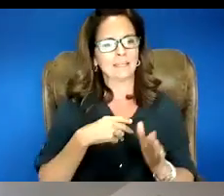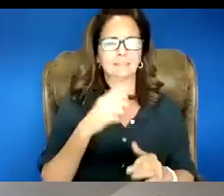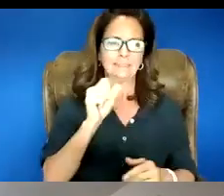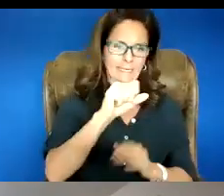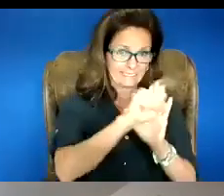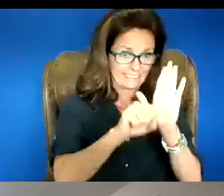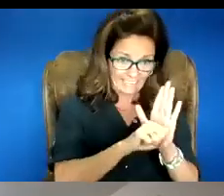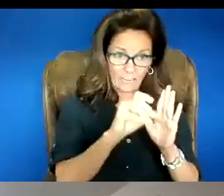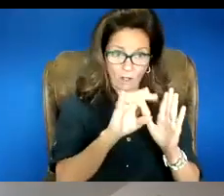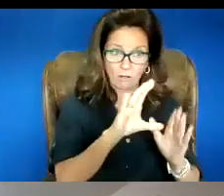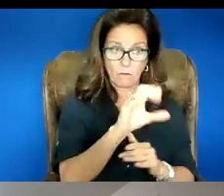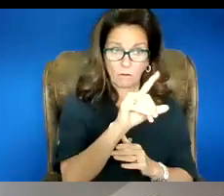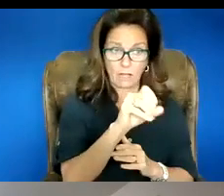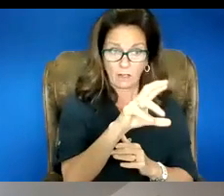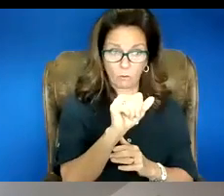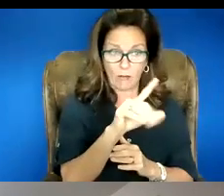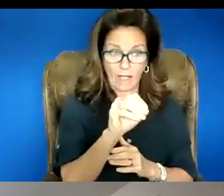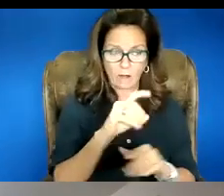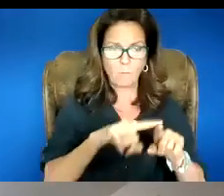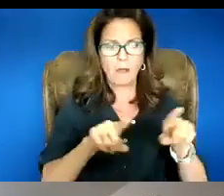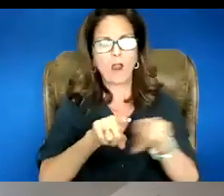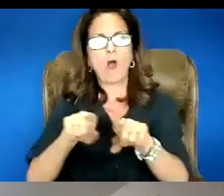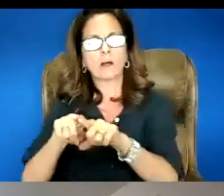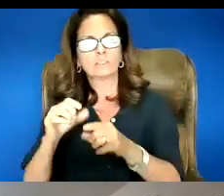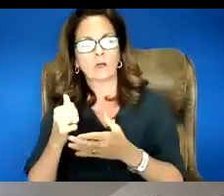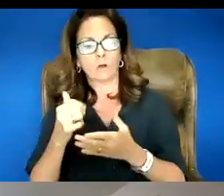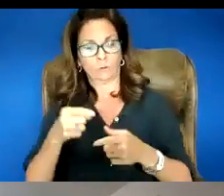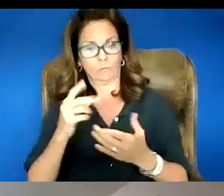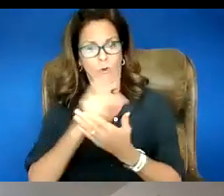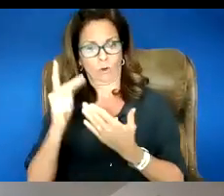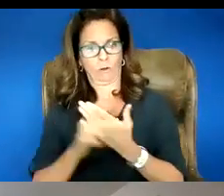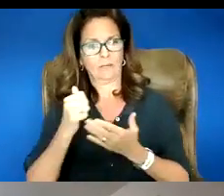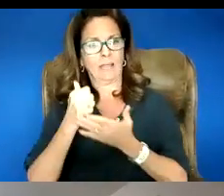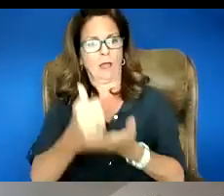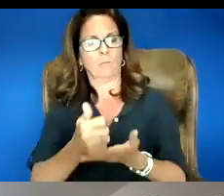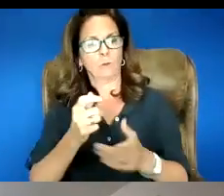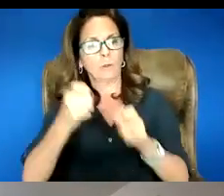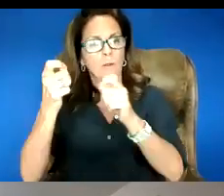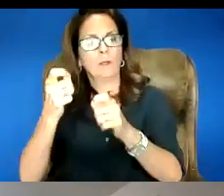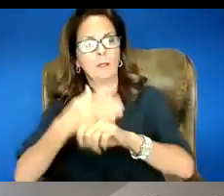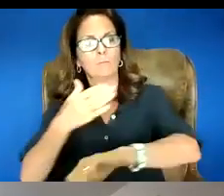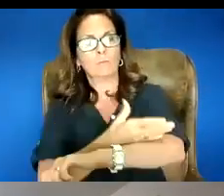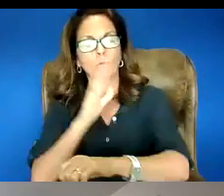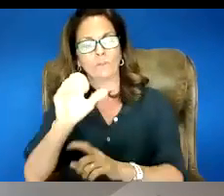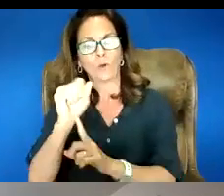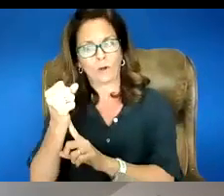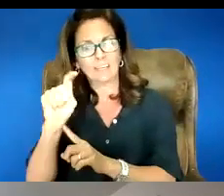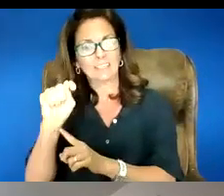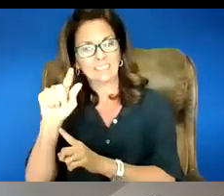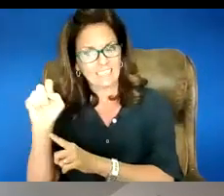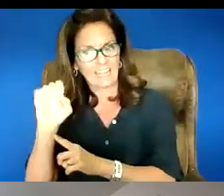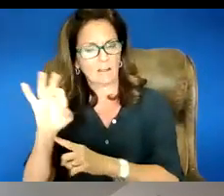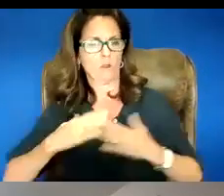but it's really focused on helping you improve your state of health, regardless of where you are. We're doing in the